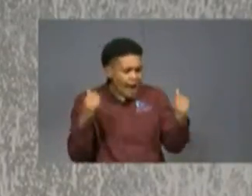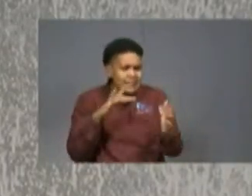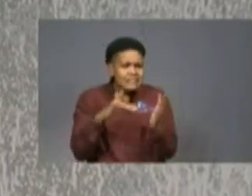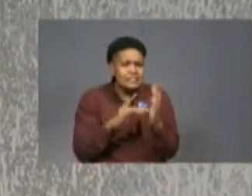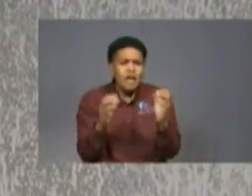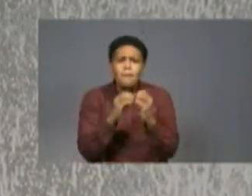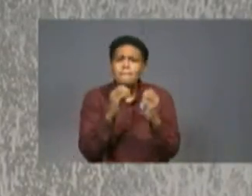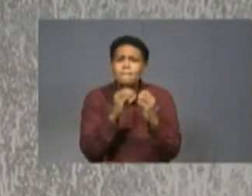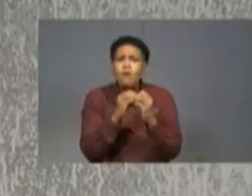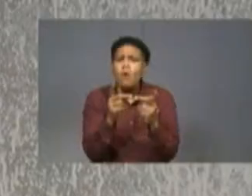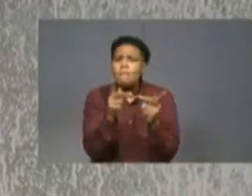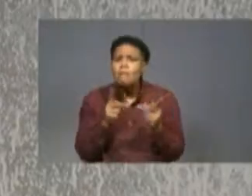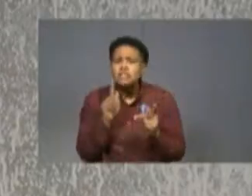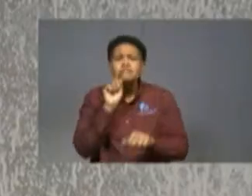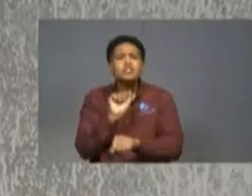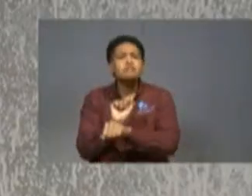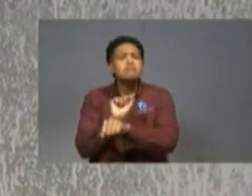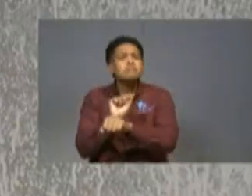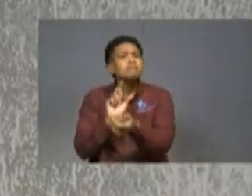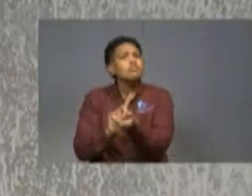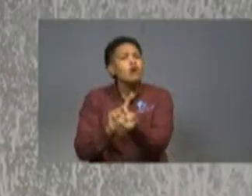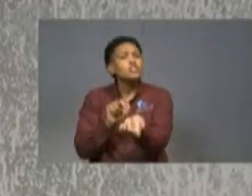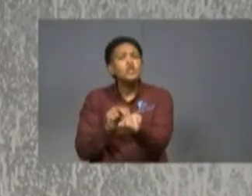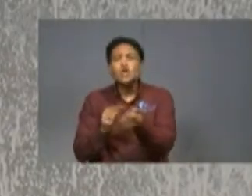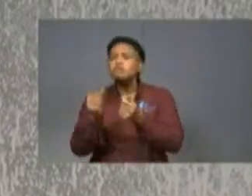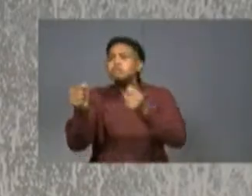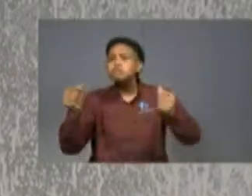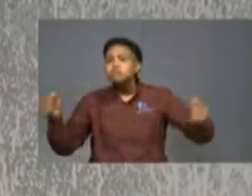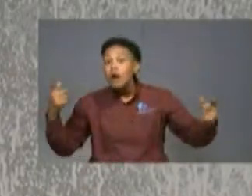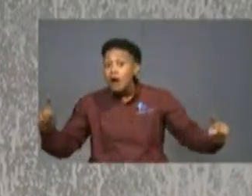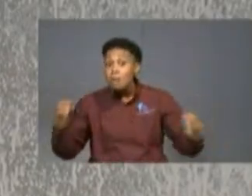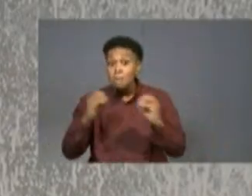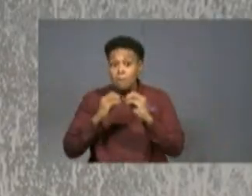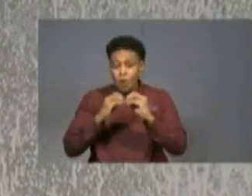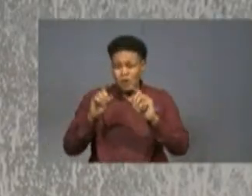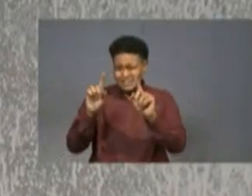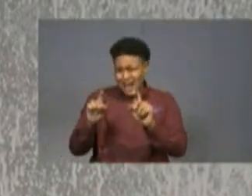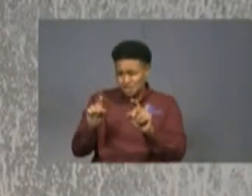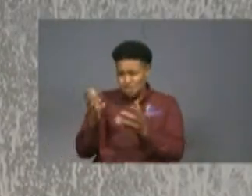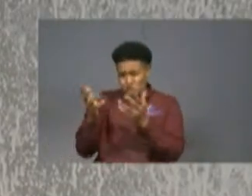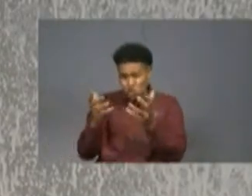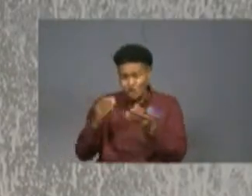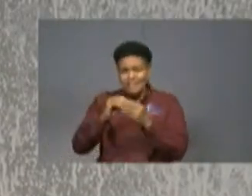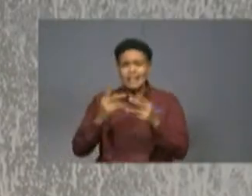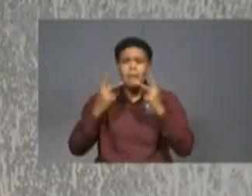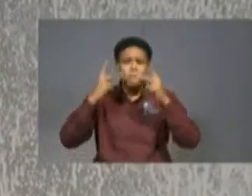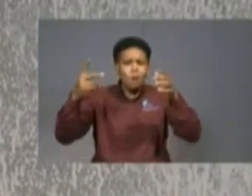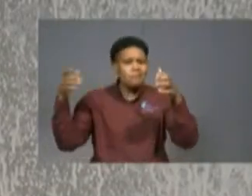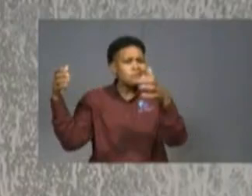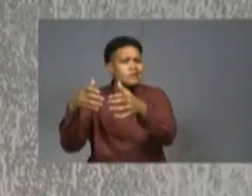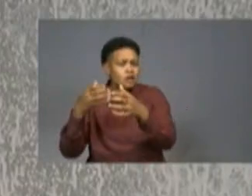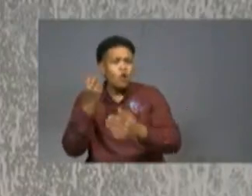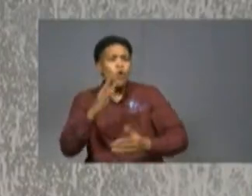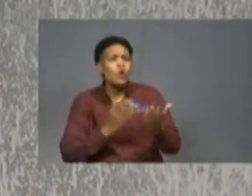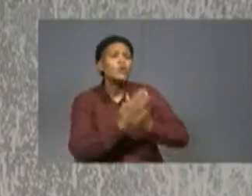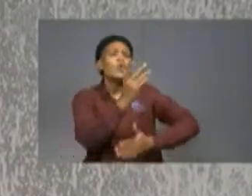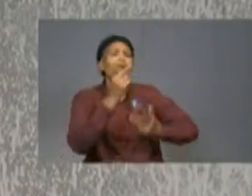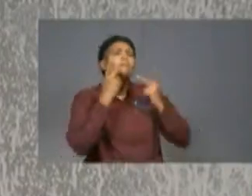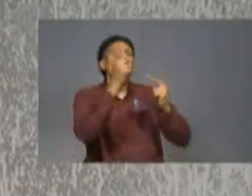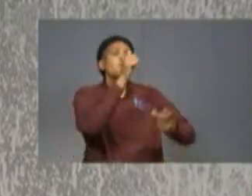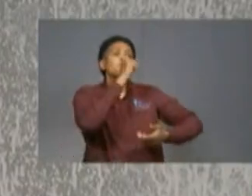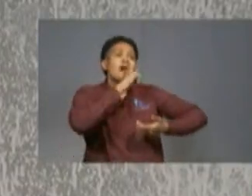more posts for doctors and nurses, greater access to diagnostic services either in the public sector or through